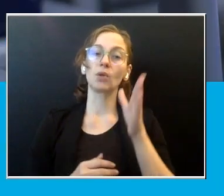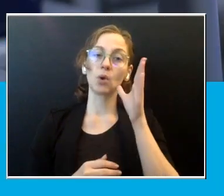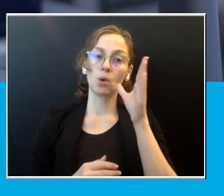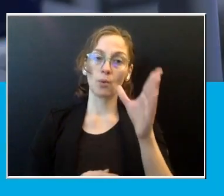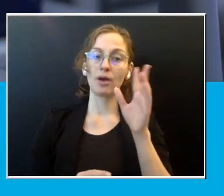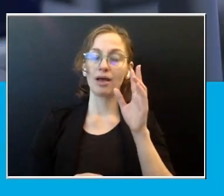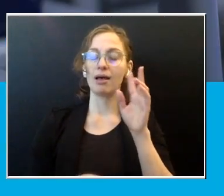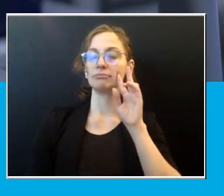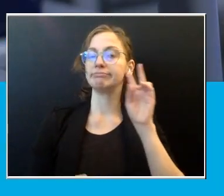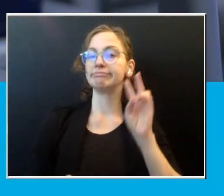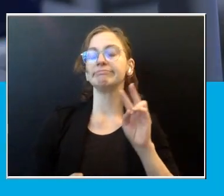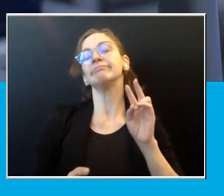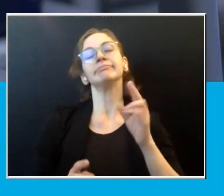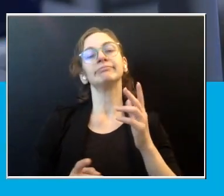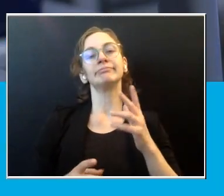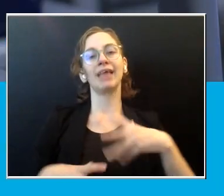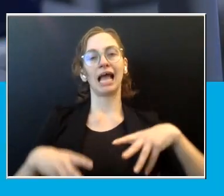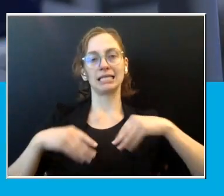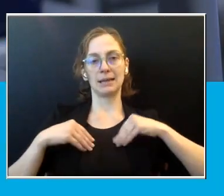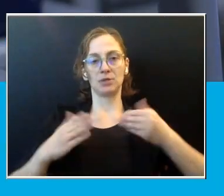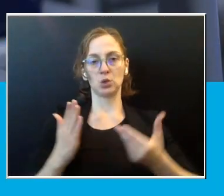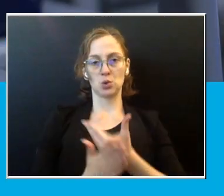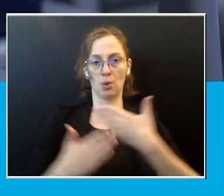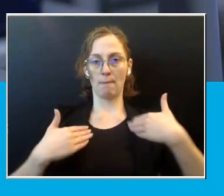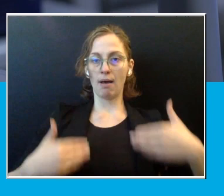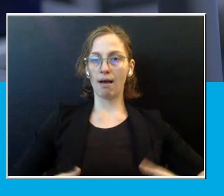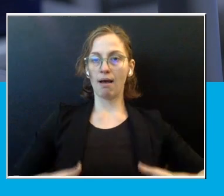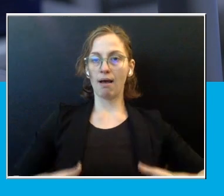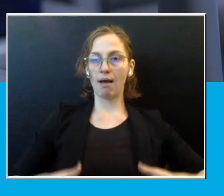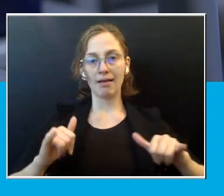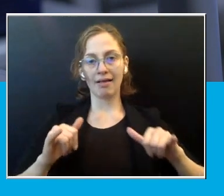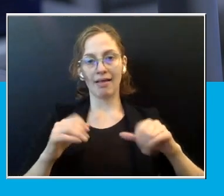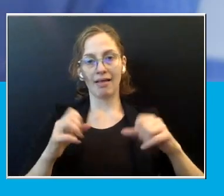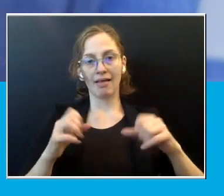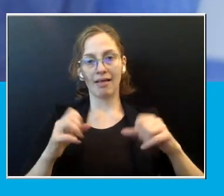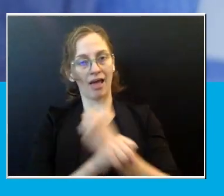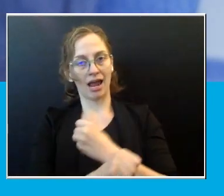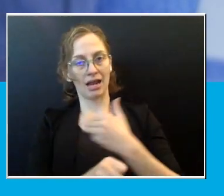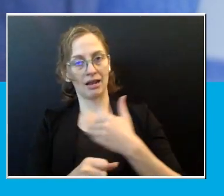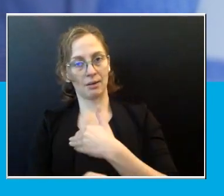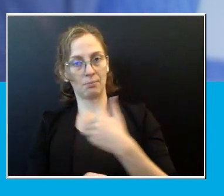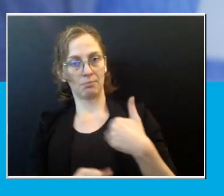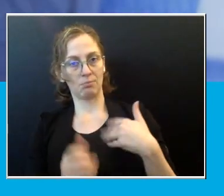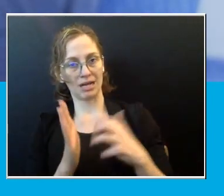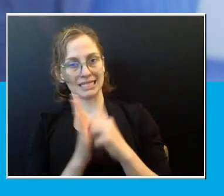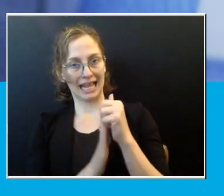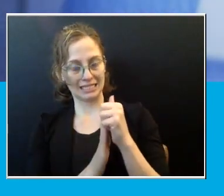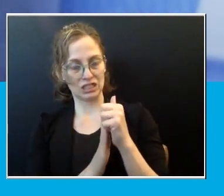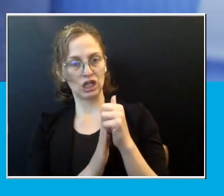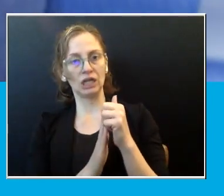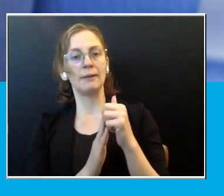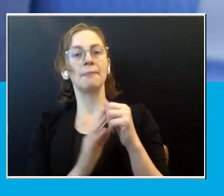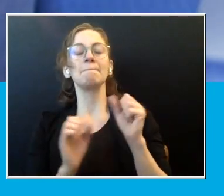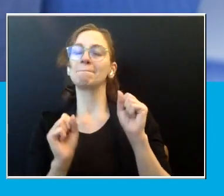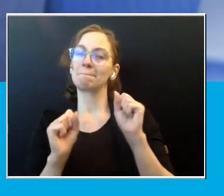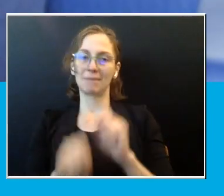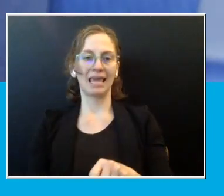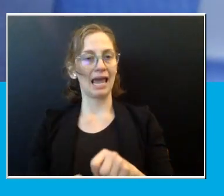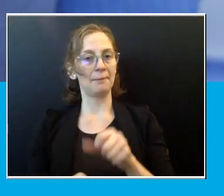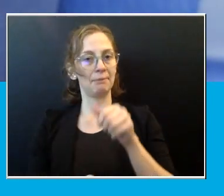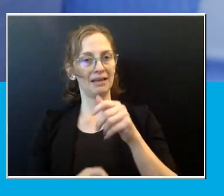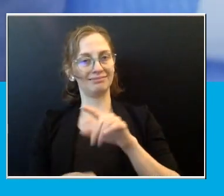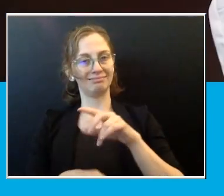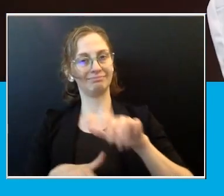accepting your new body while fighting breast cancer or after surviving it can be a battle in itself. Our patients share the